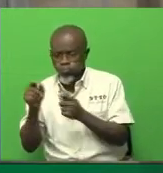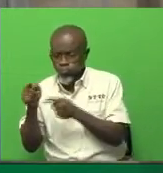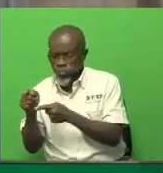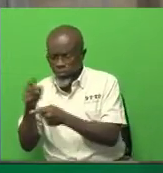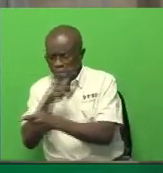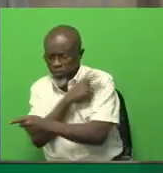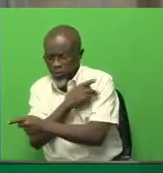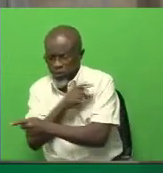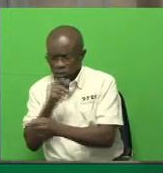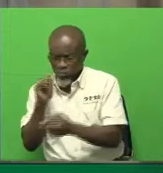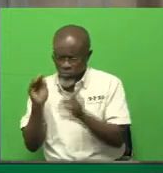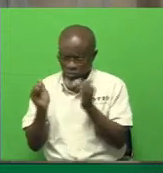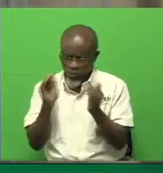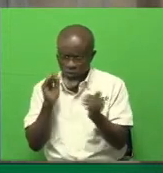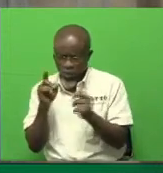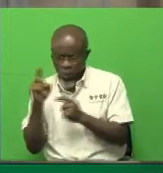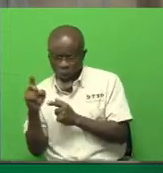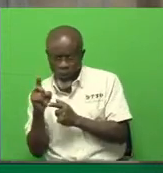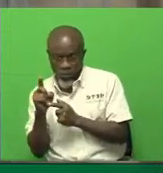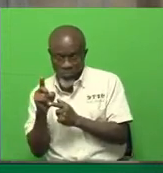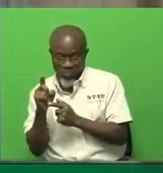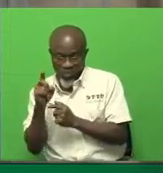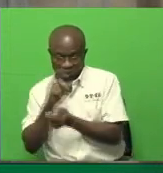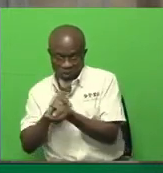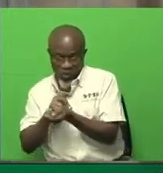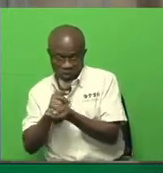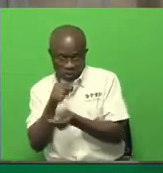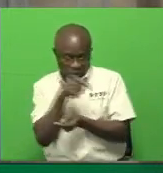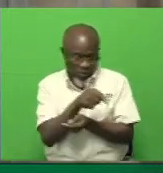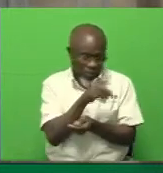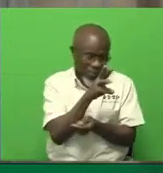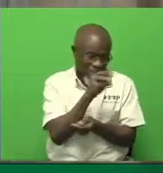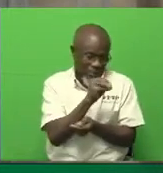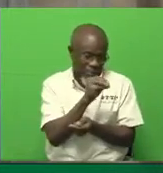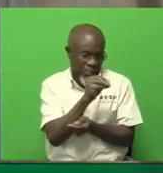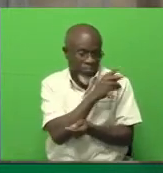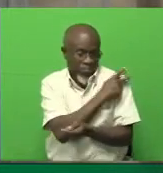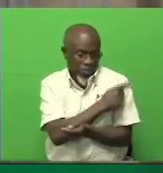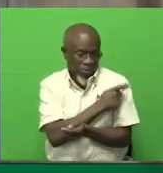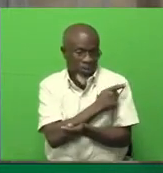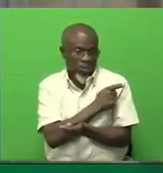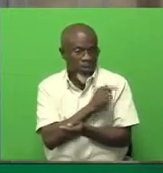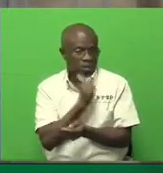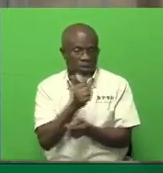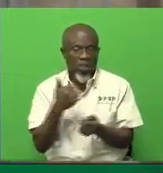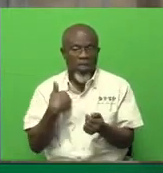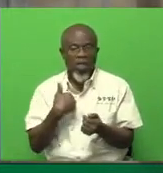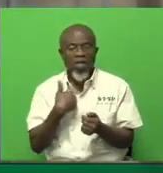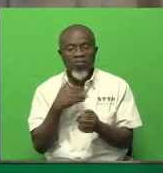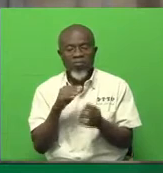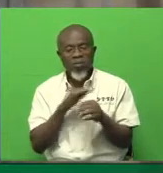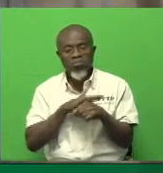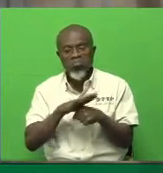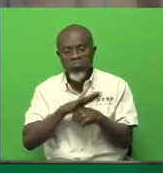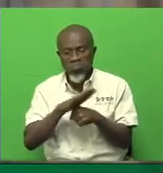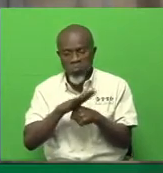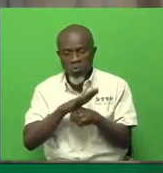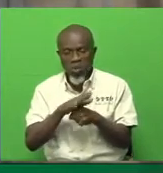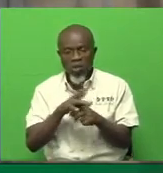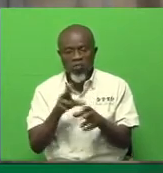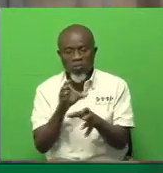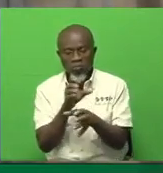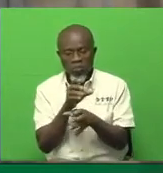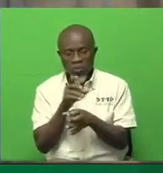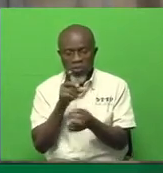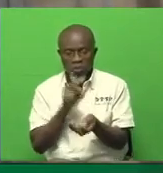1 to 60. need let's just say patience died there was not enough manpower to care for them it spoke to the level of